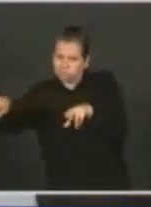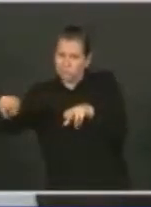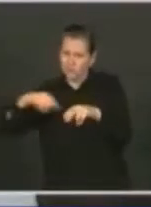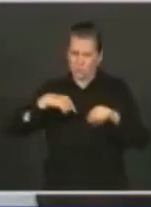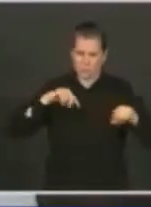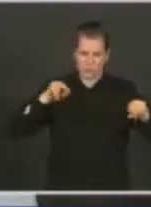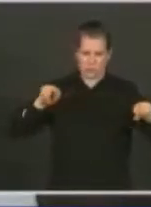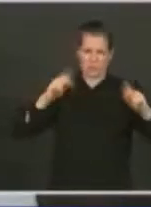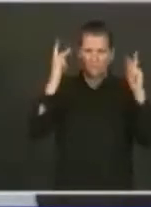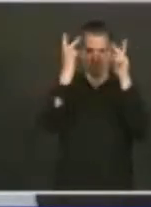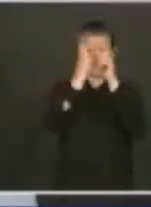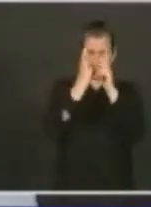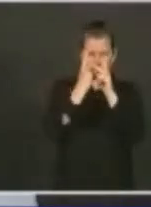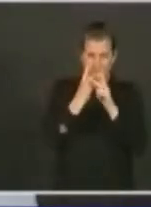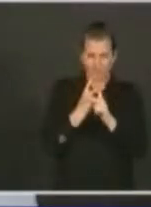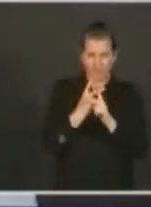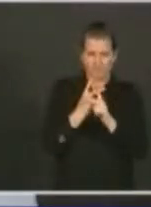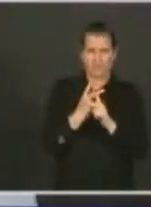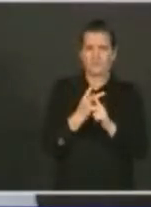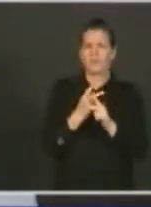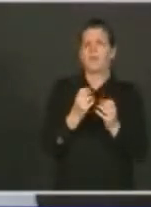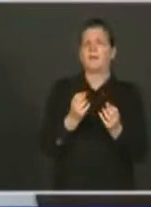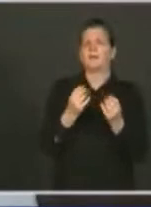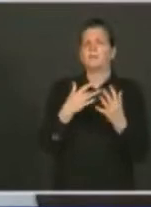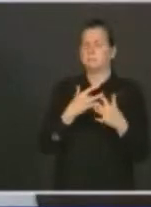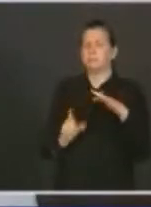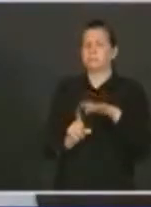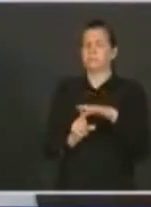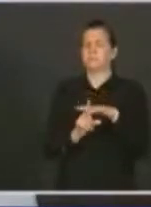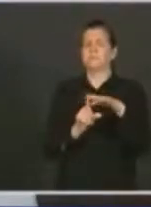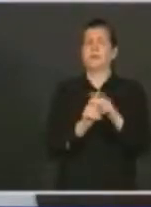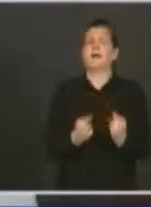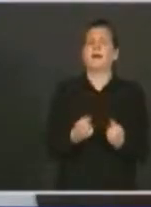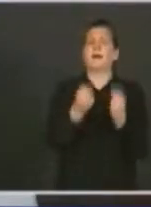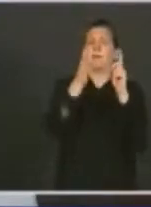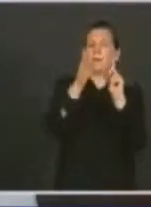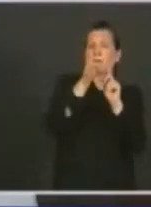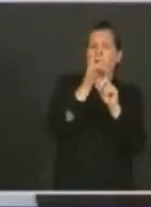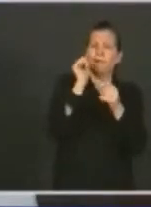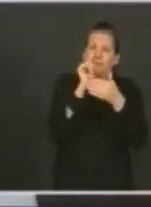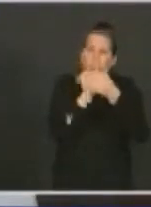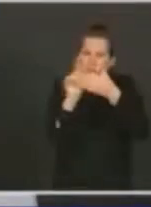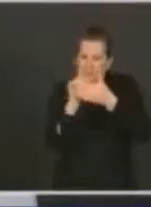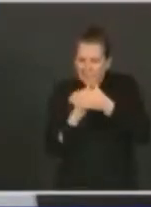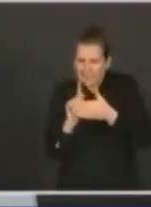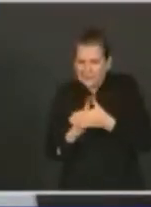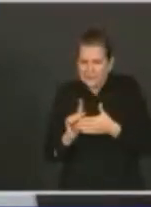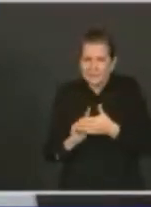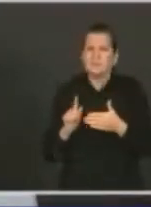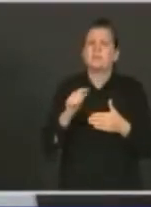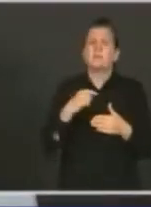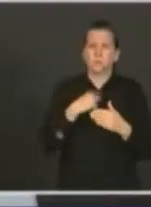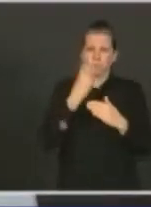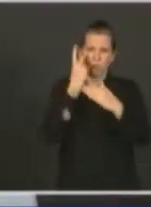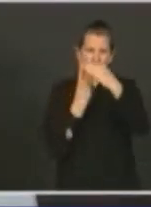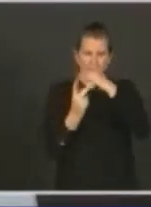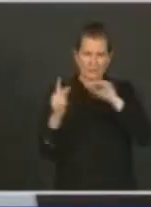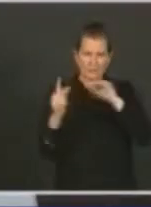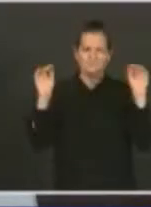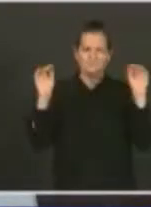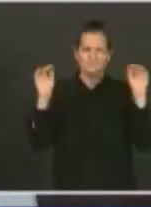the trends and what the models are showing, we look at what the partnership with the hospital leadership reveals to